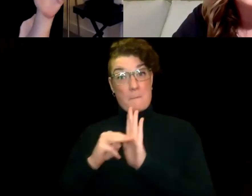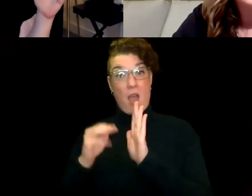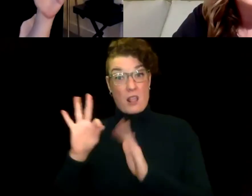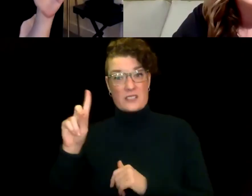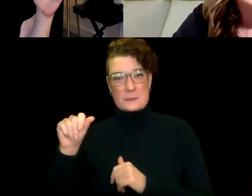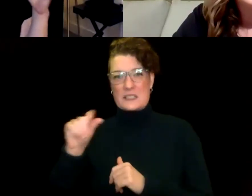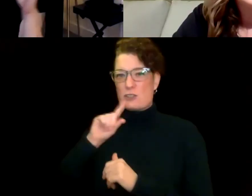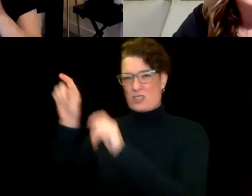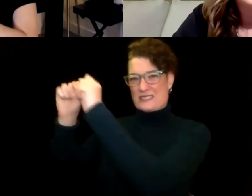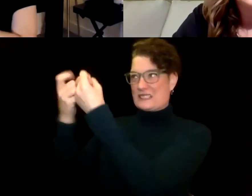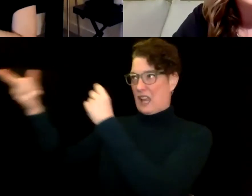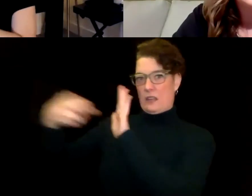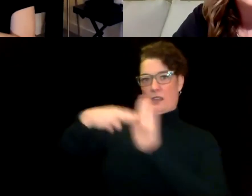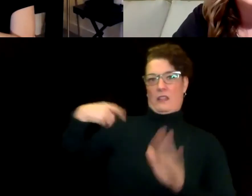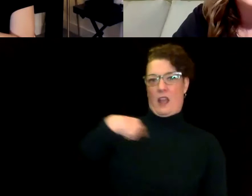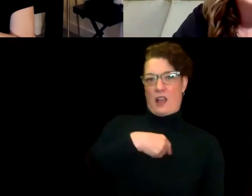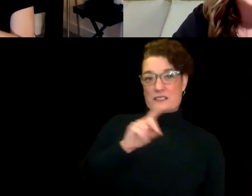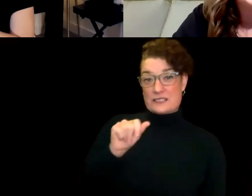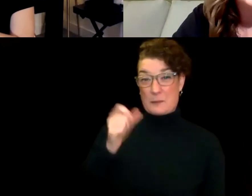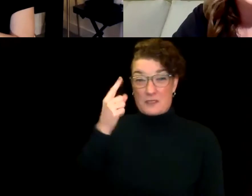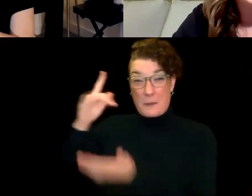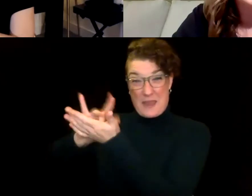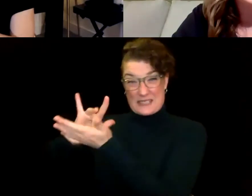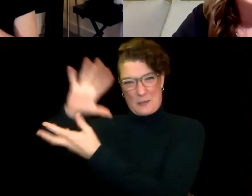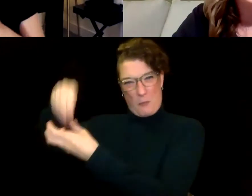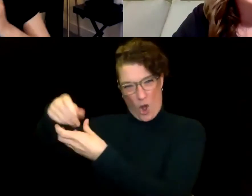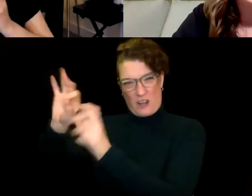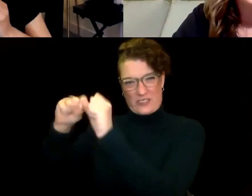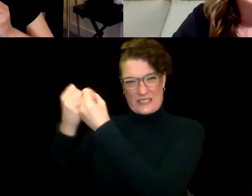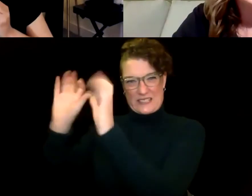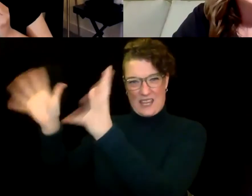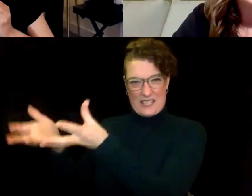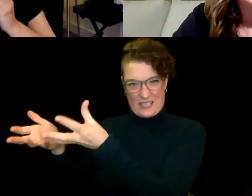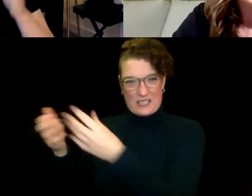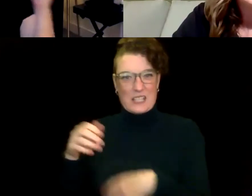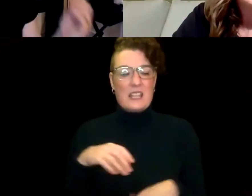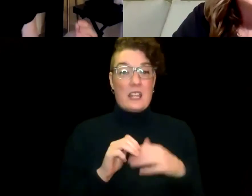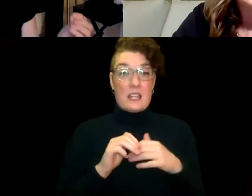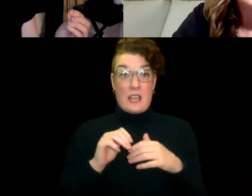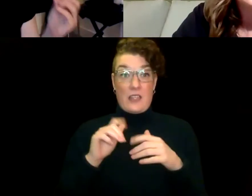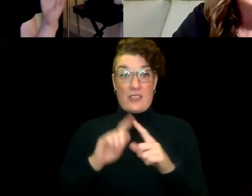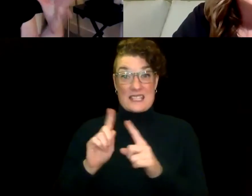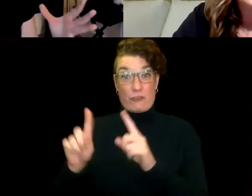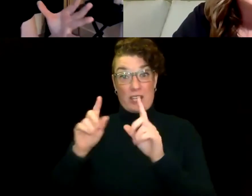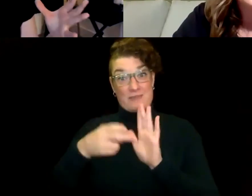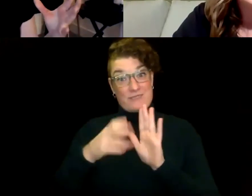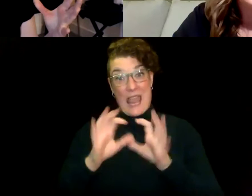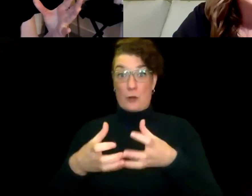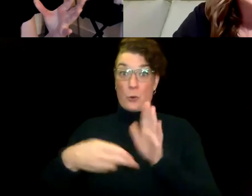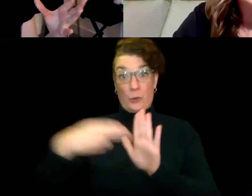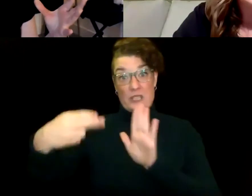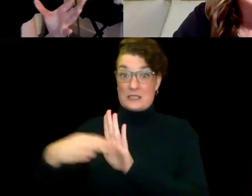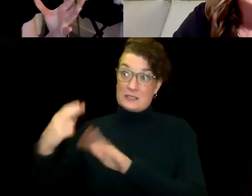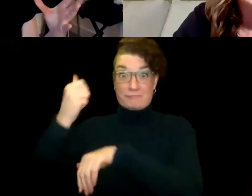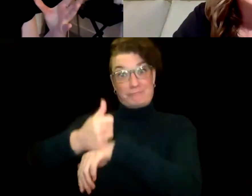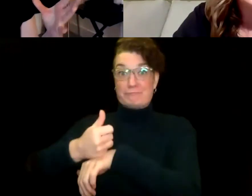us, and medicine is a part of society. And there's this funny way in which these medical categories that were created in